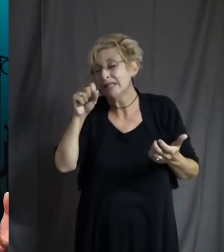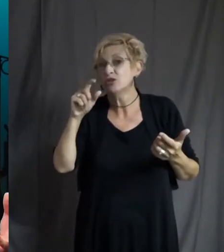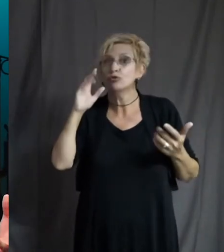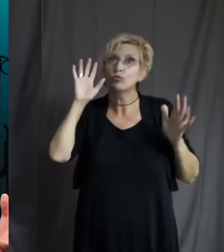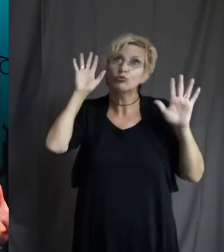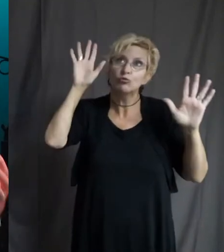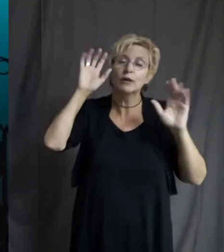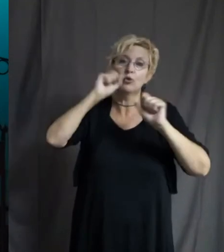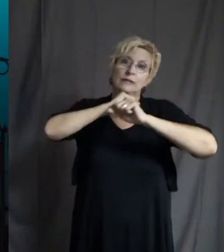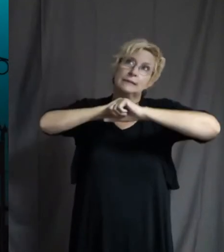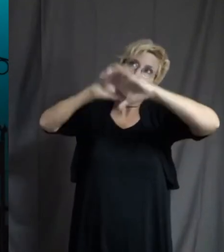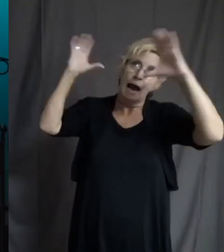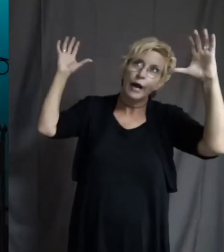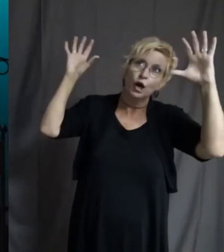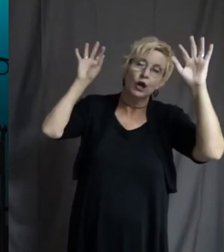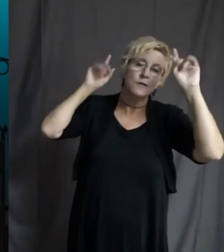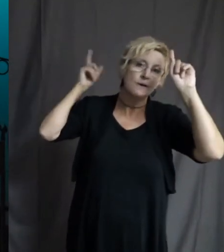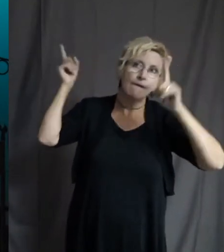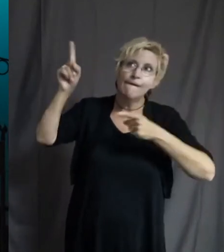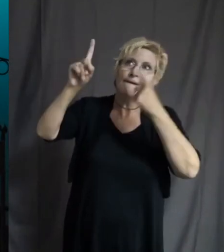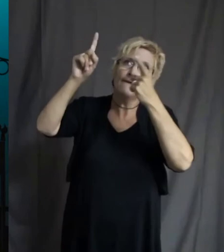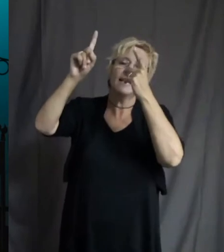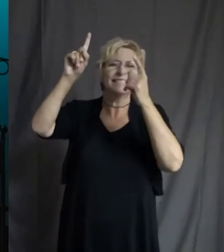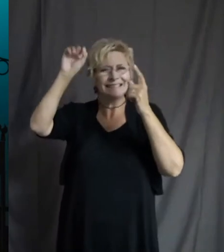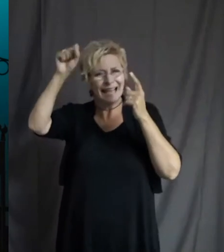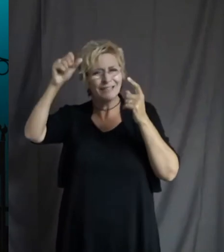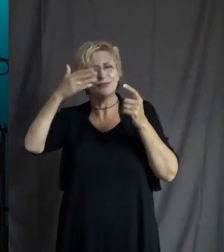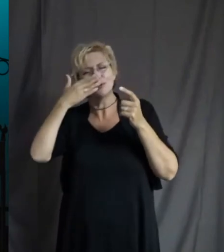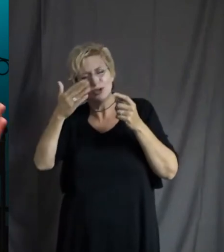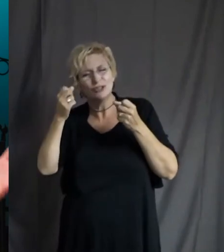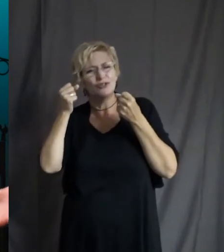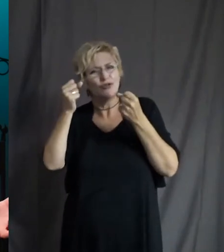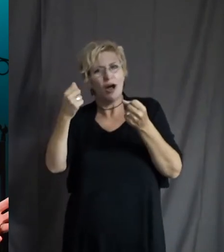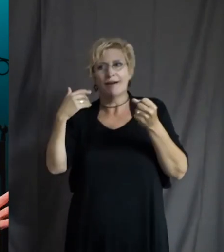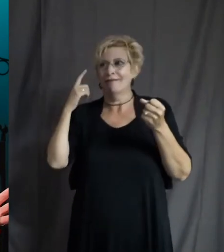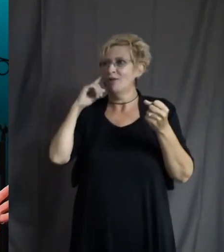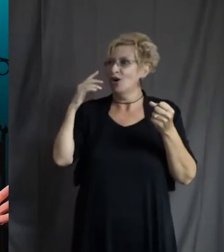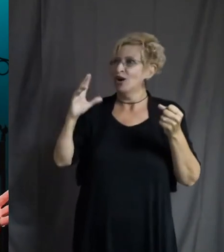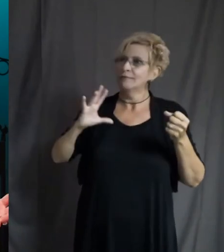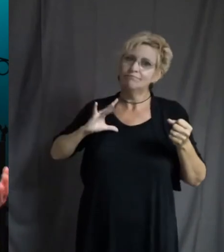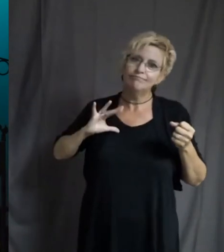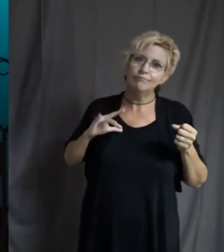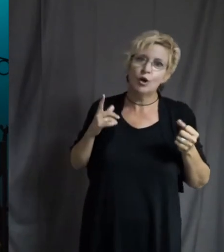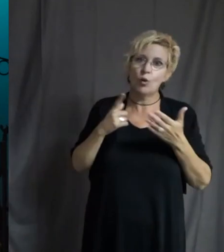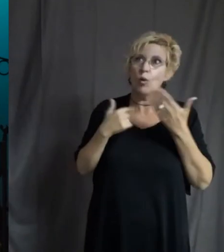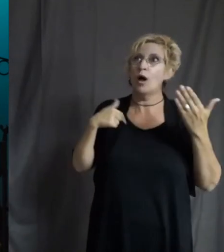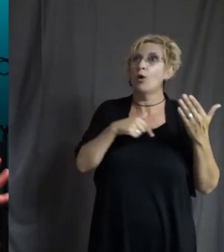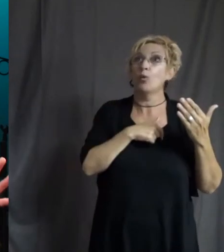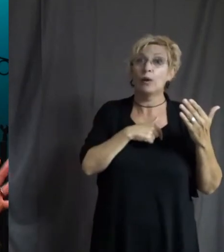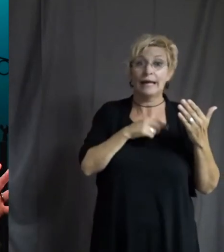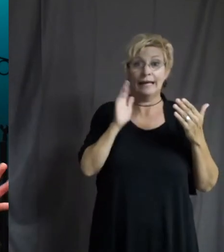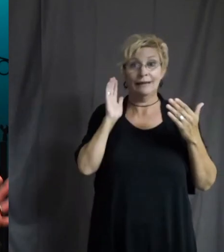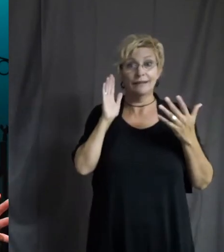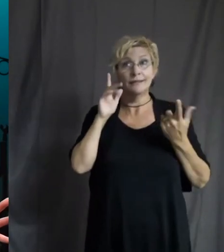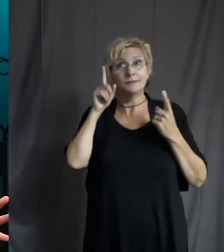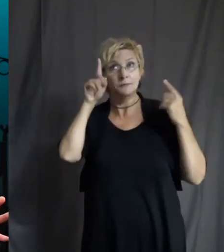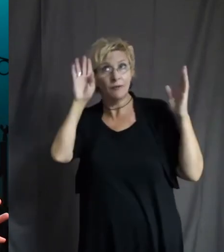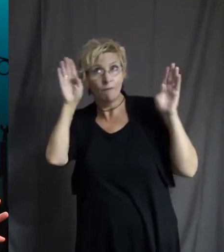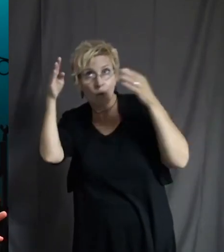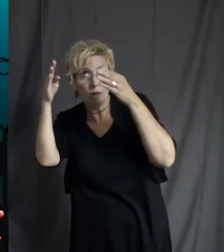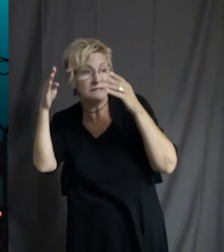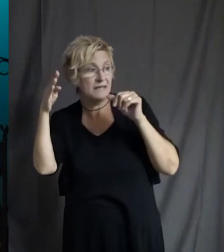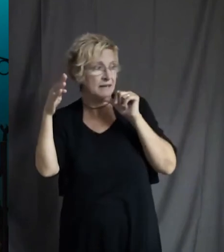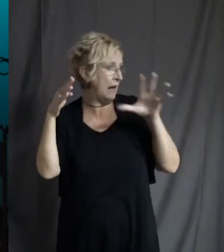aspire. Yes, it's so good and strong to have great boundaries for what we can accept and will not accept in our